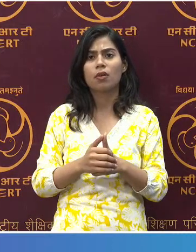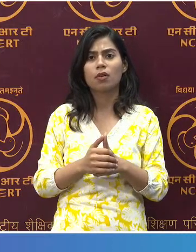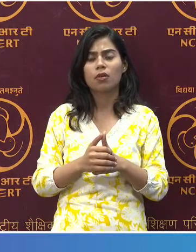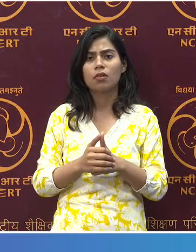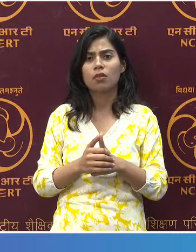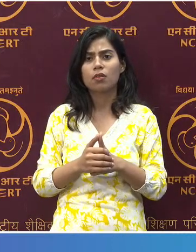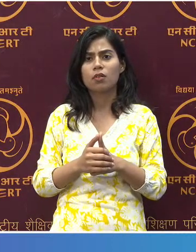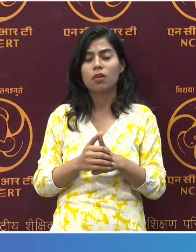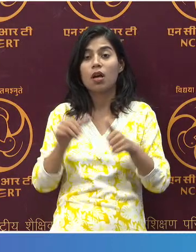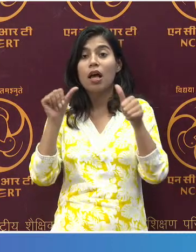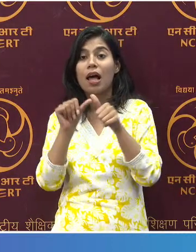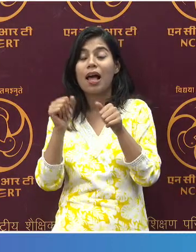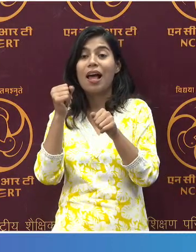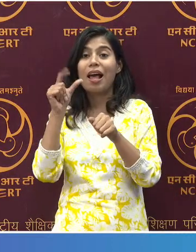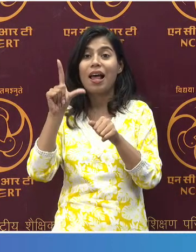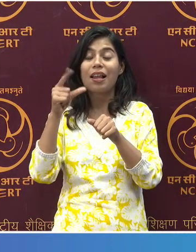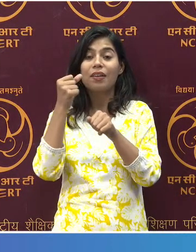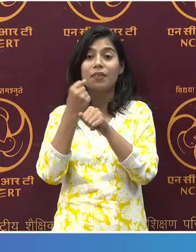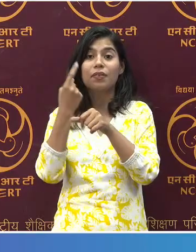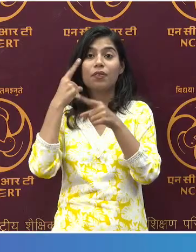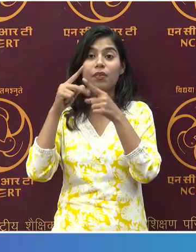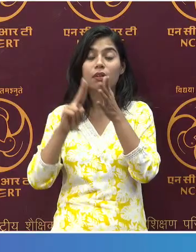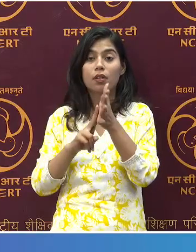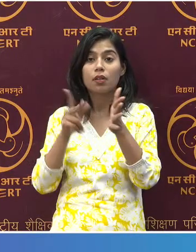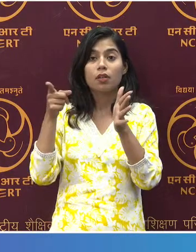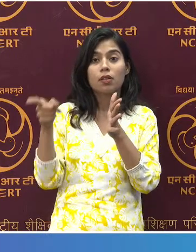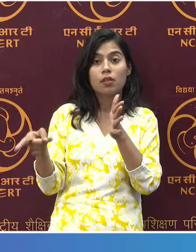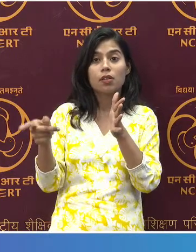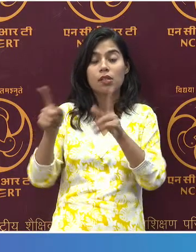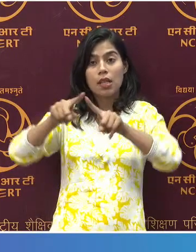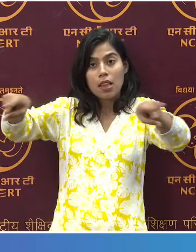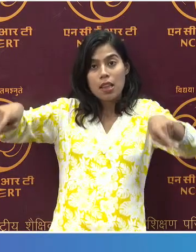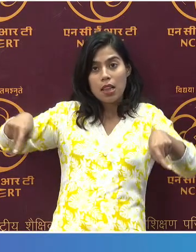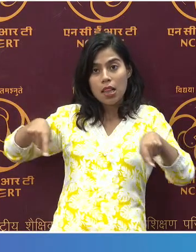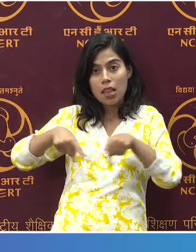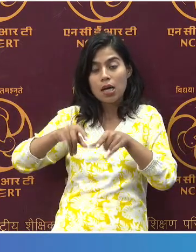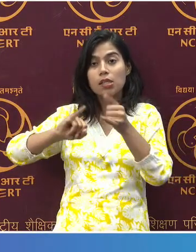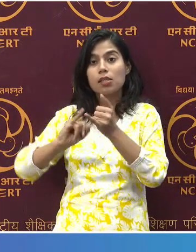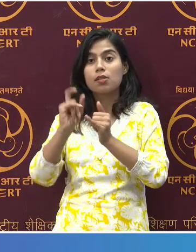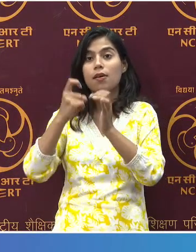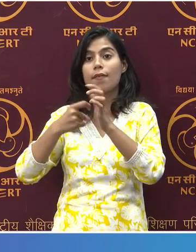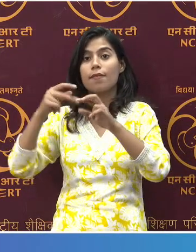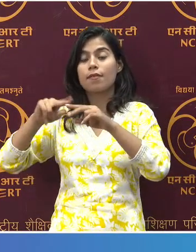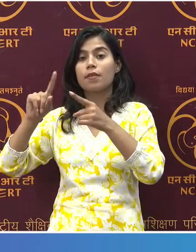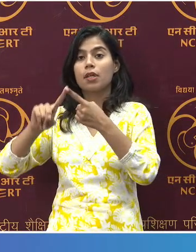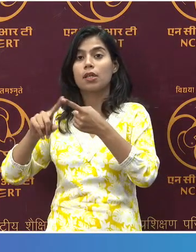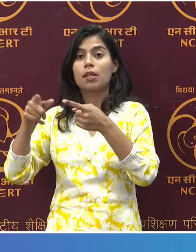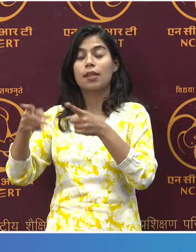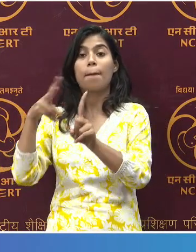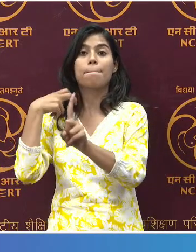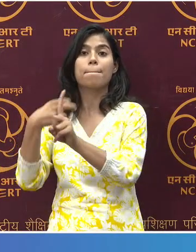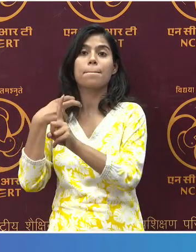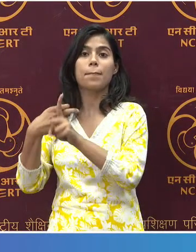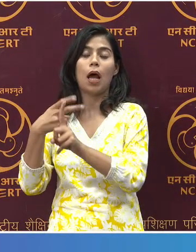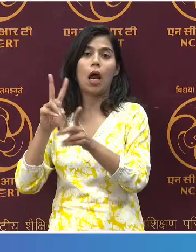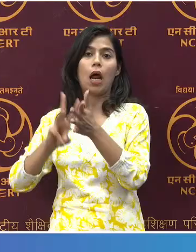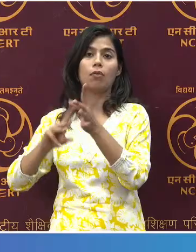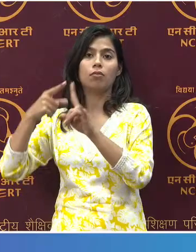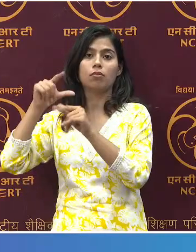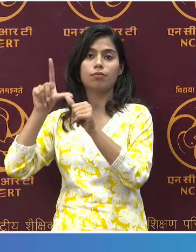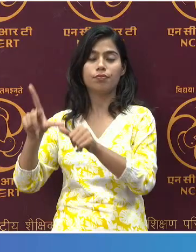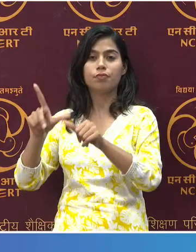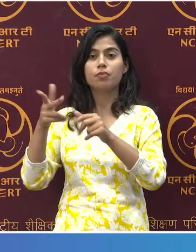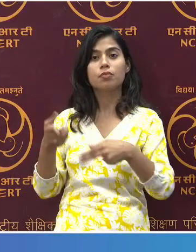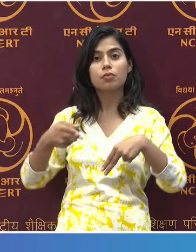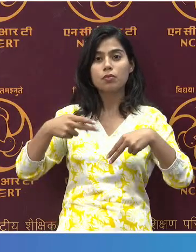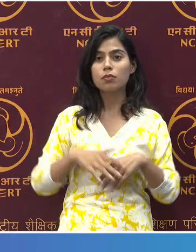will be a alkene that is going to approach the surface of the metal as well. And in the final